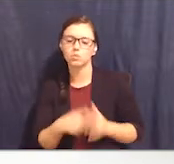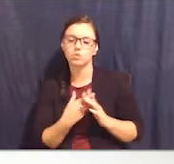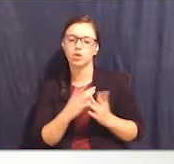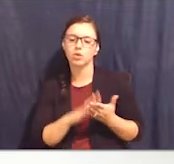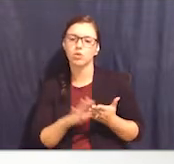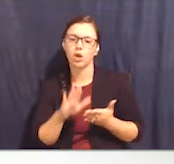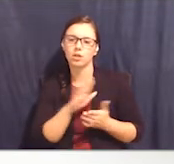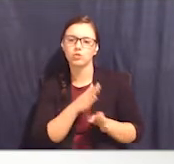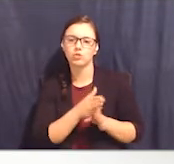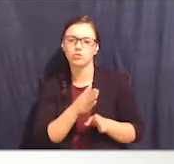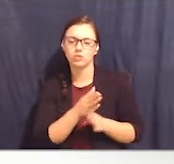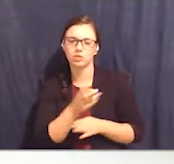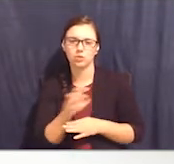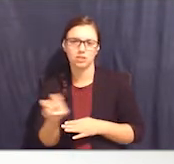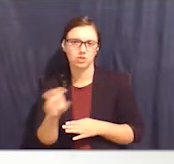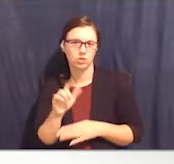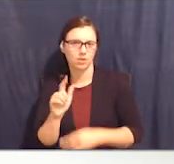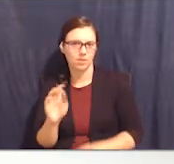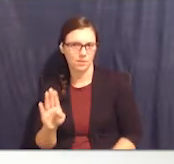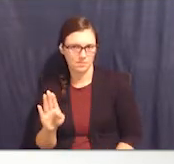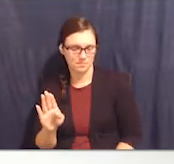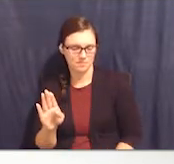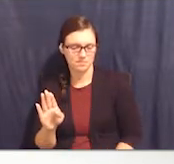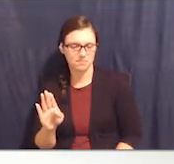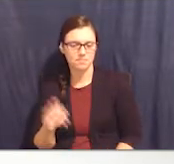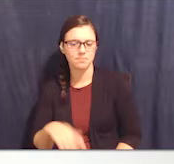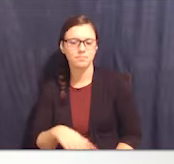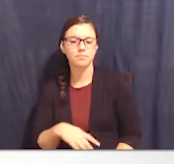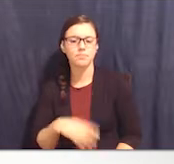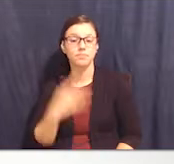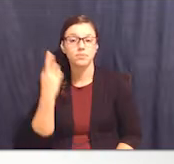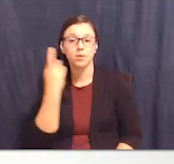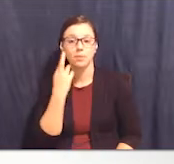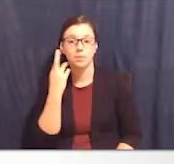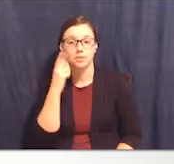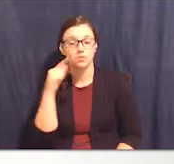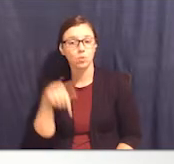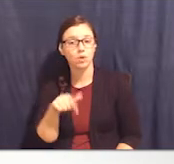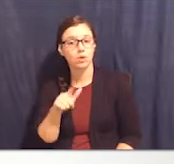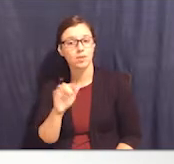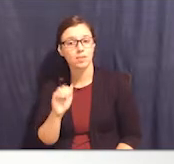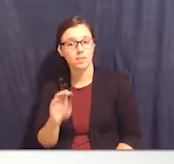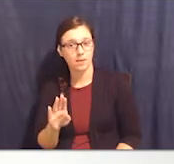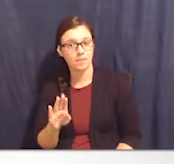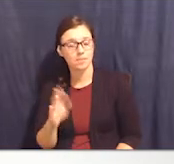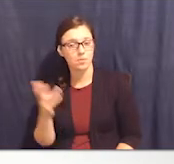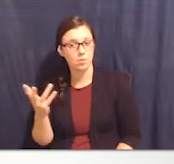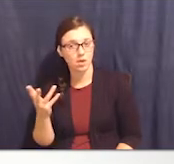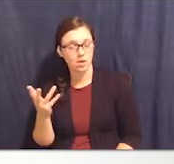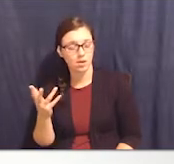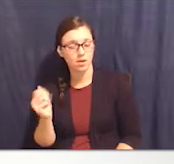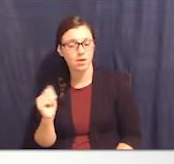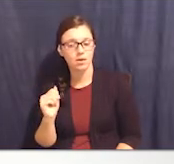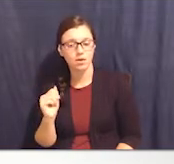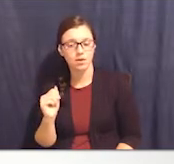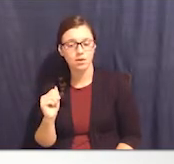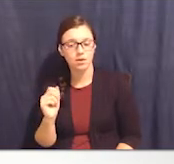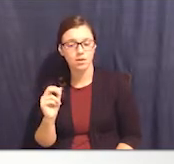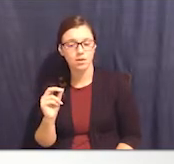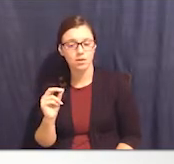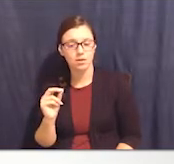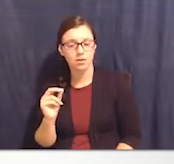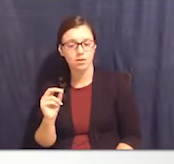way. So it's an inclusive type of setting that we want to start with